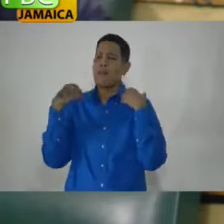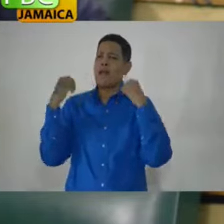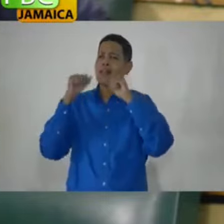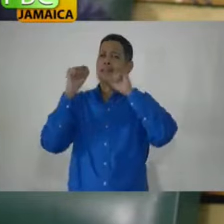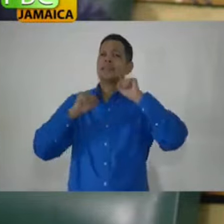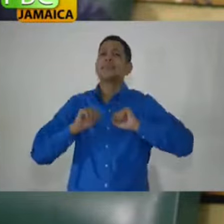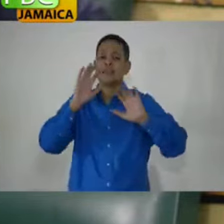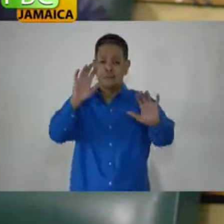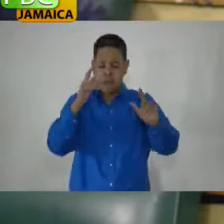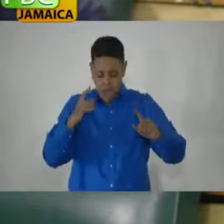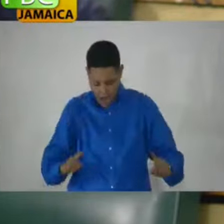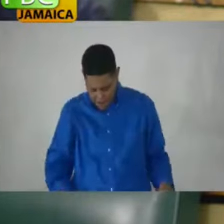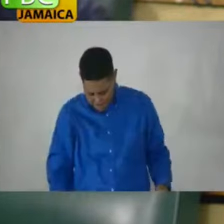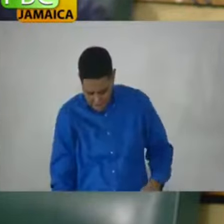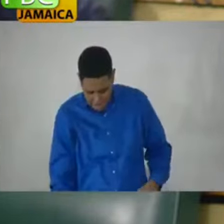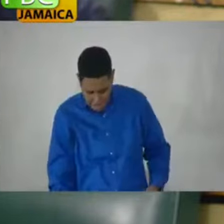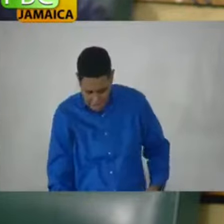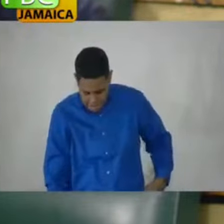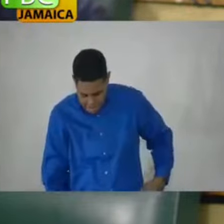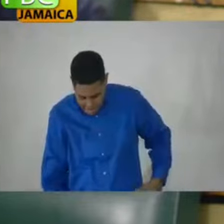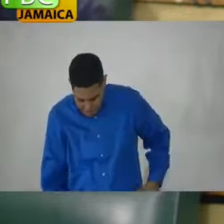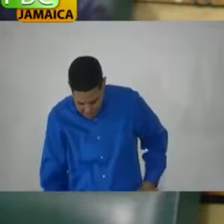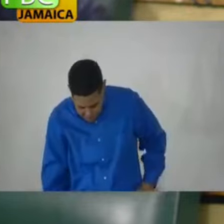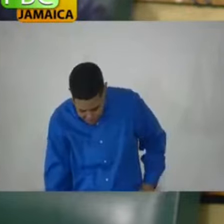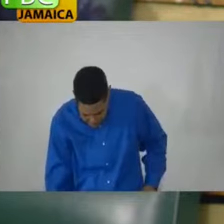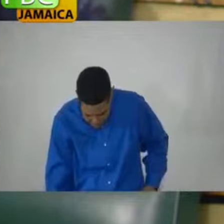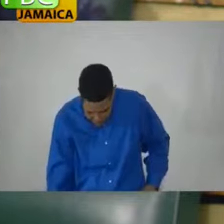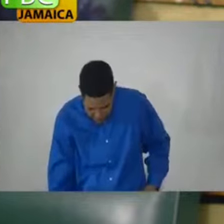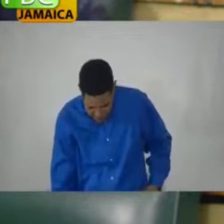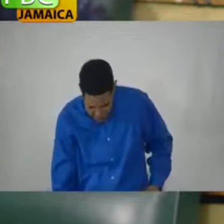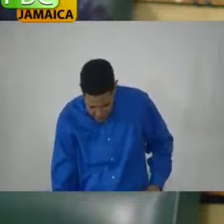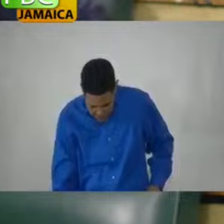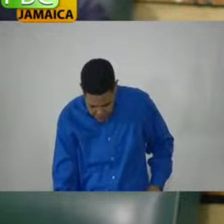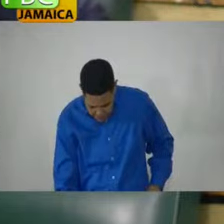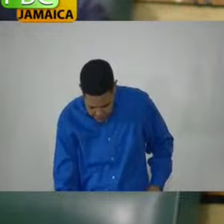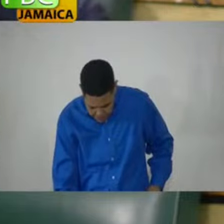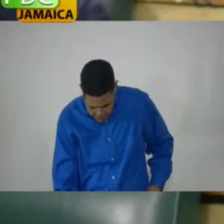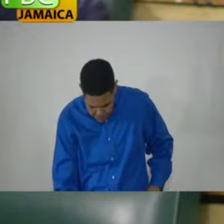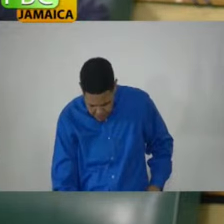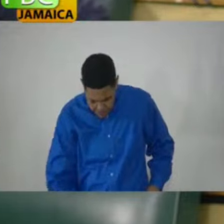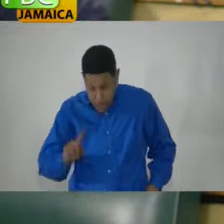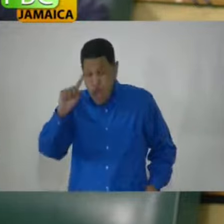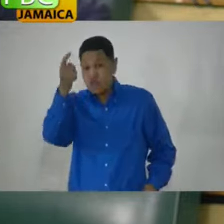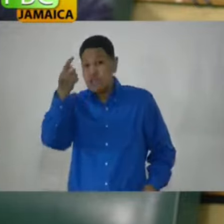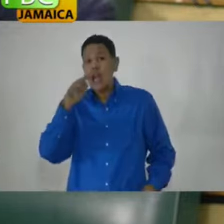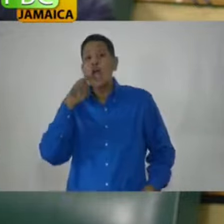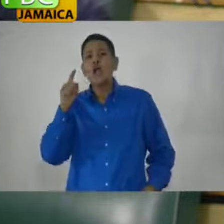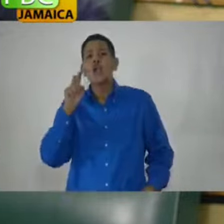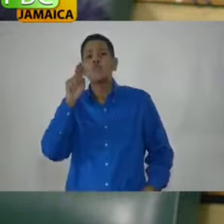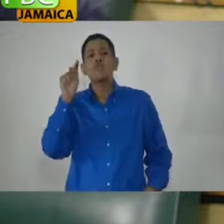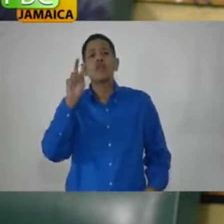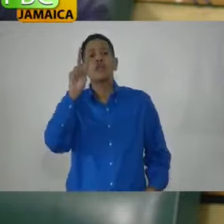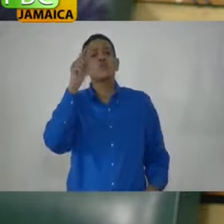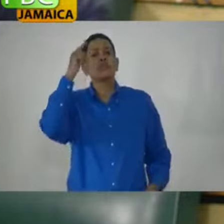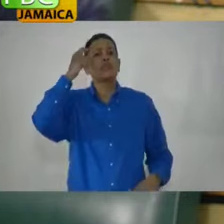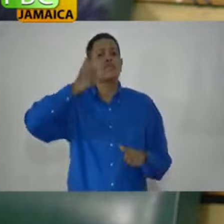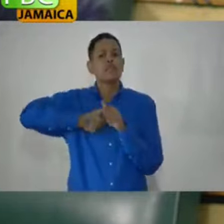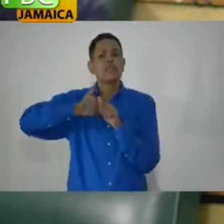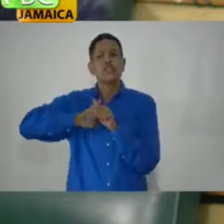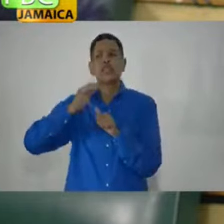system. The original announcement of a rate of 2 cents per